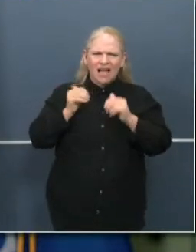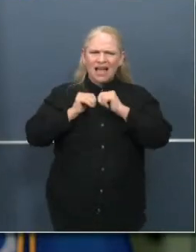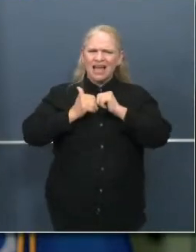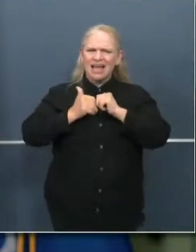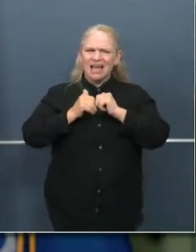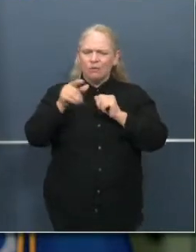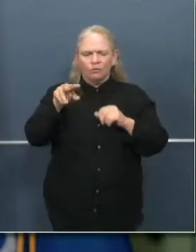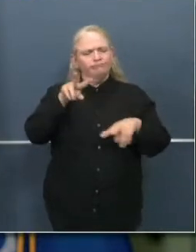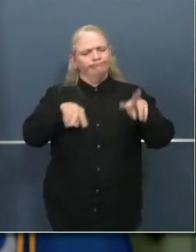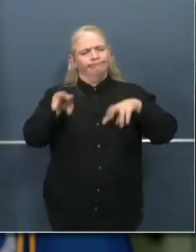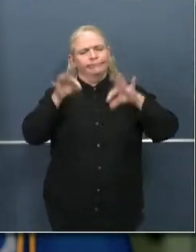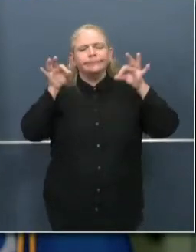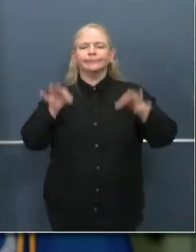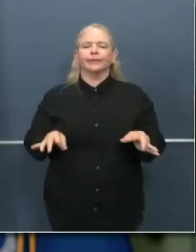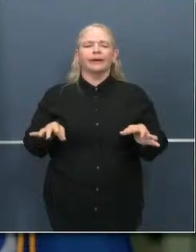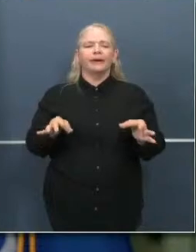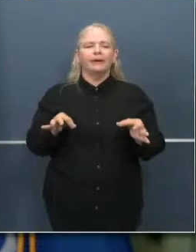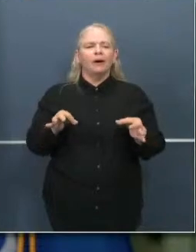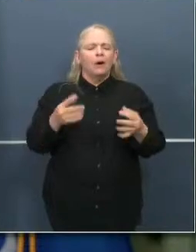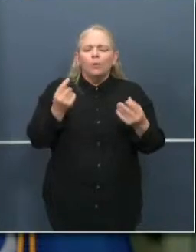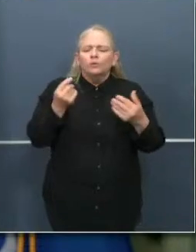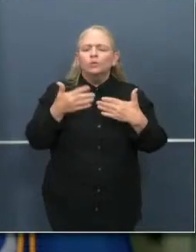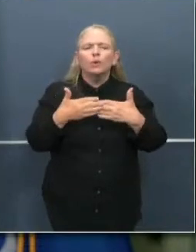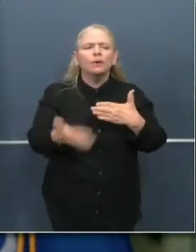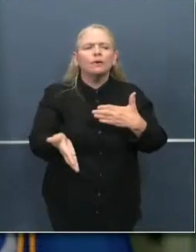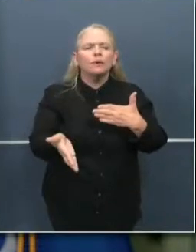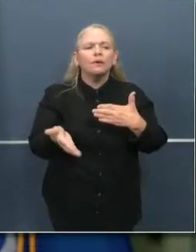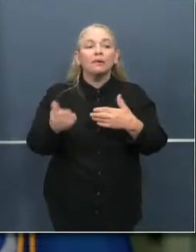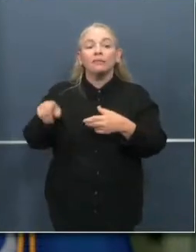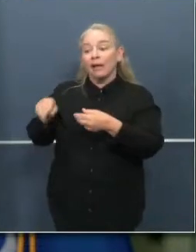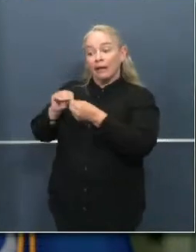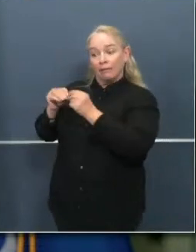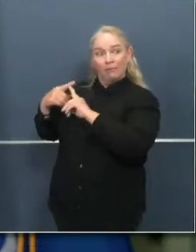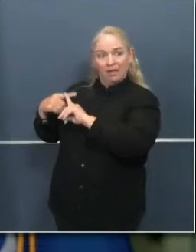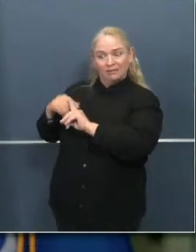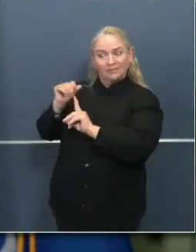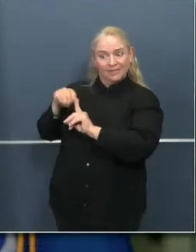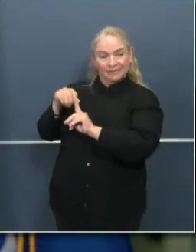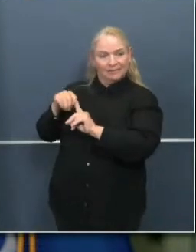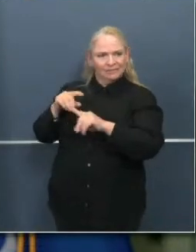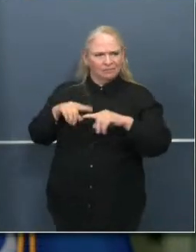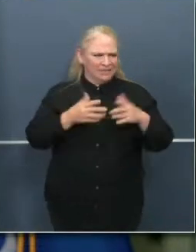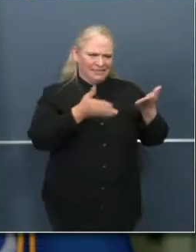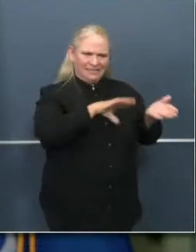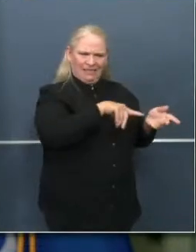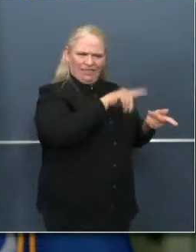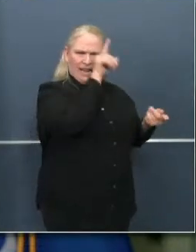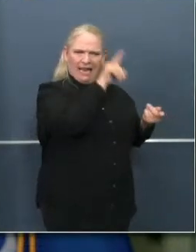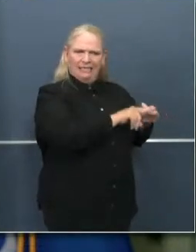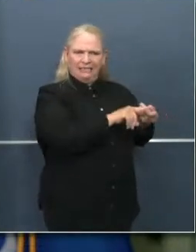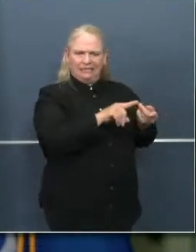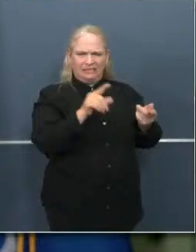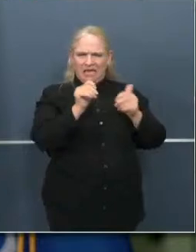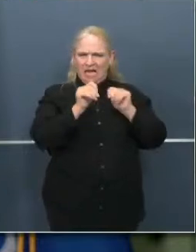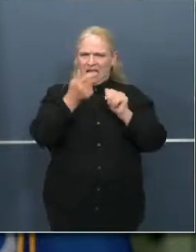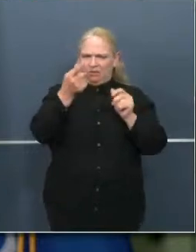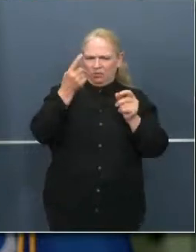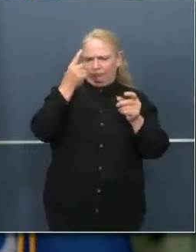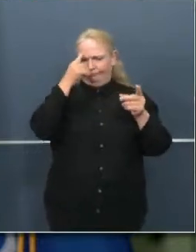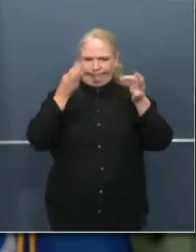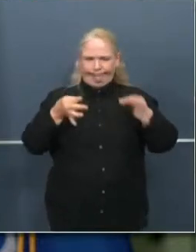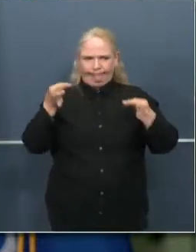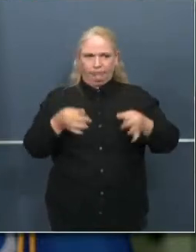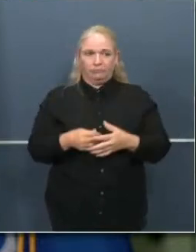accurate observation. It's encouraging, though I would remind you last week in one reporting period, over a 24-hour period,